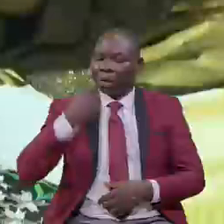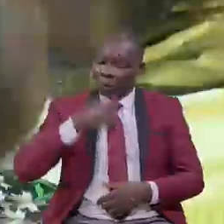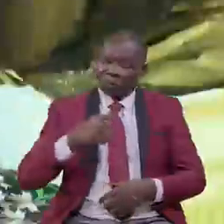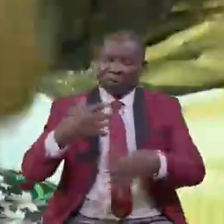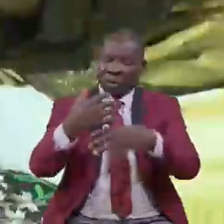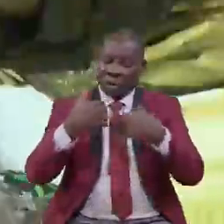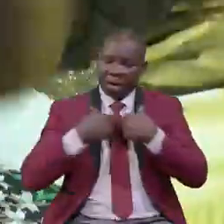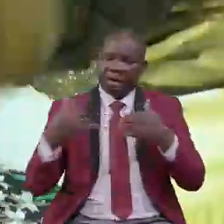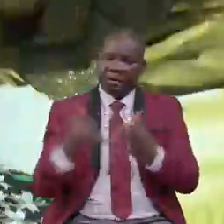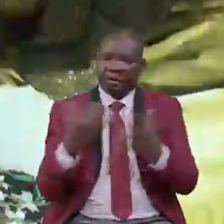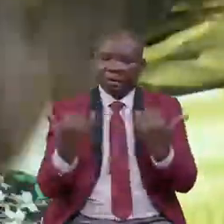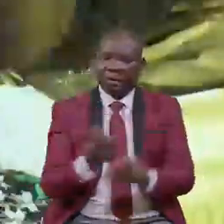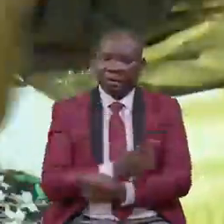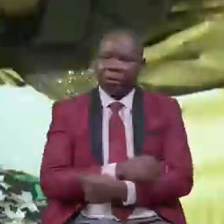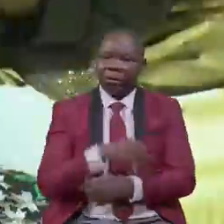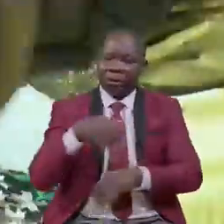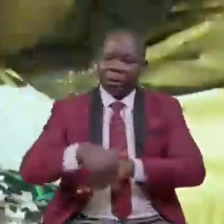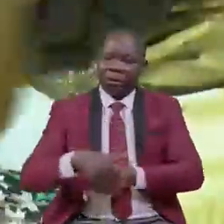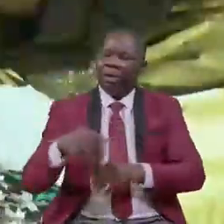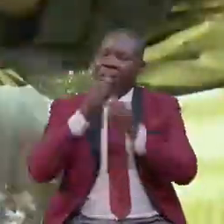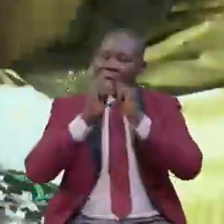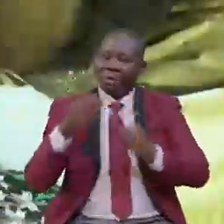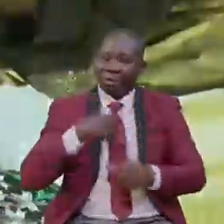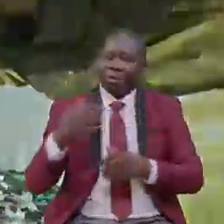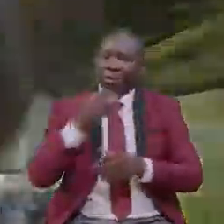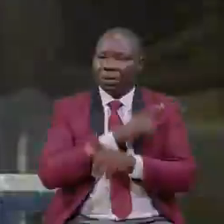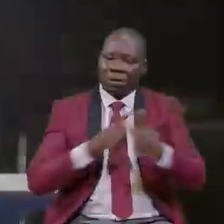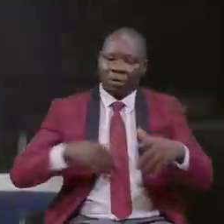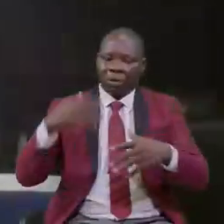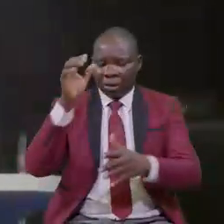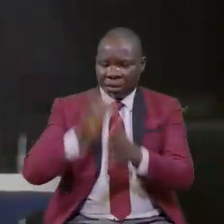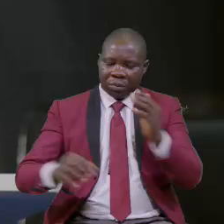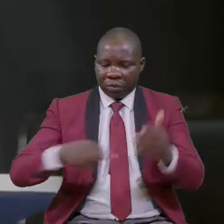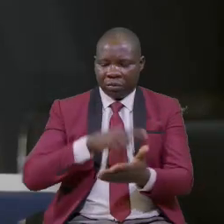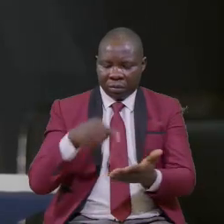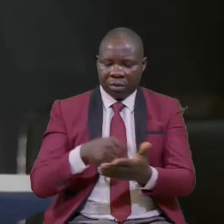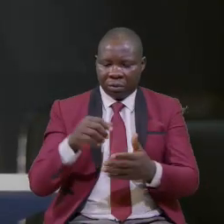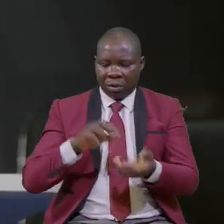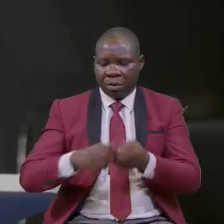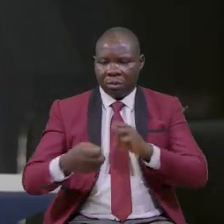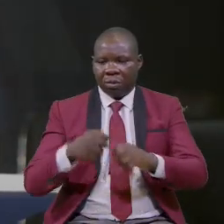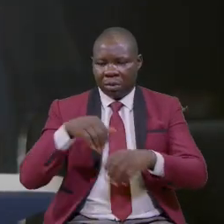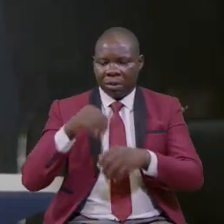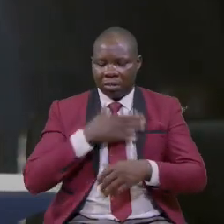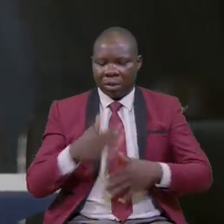tonight. Bless me, Lord. Take this problem away. This mountain must